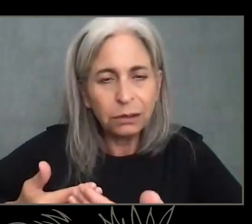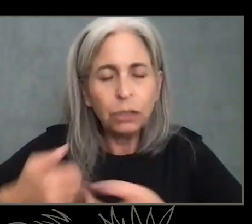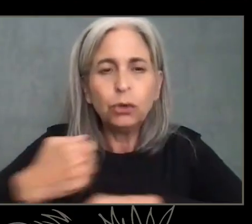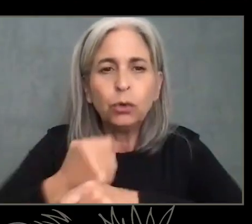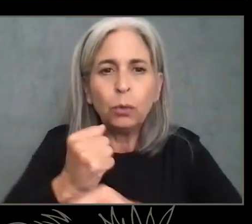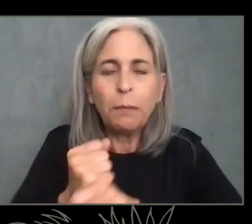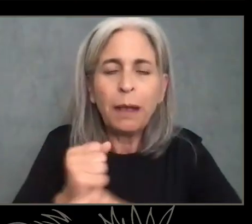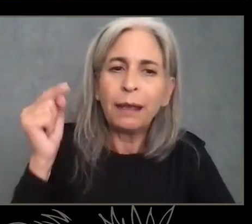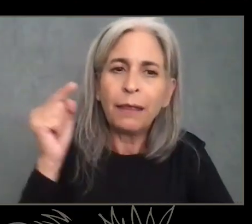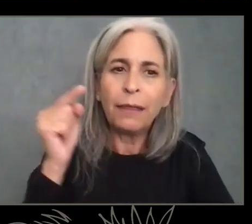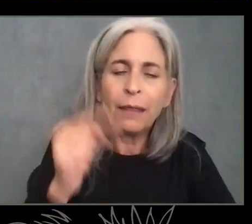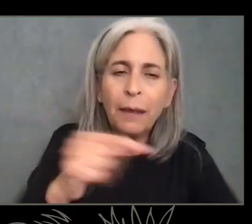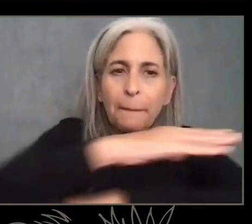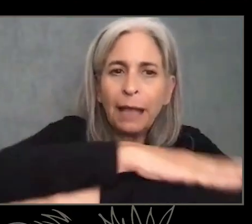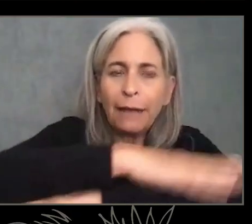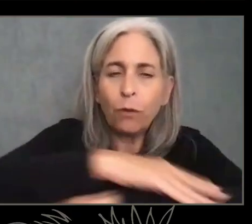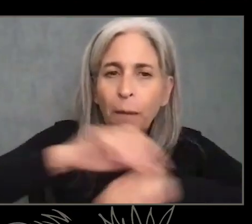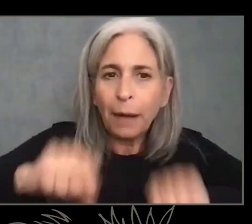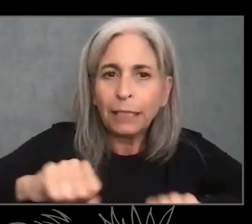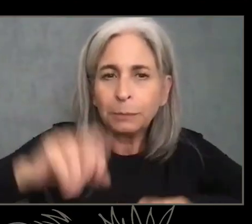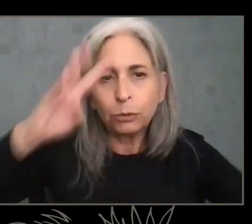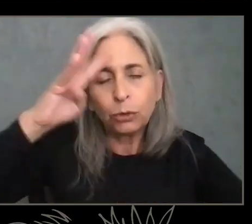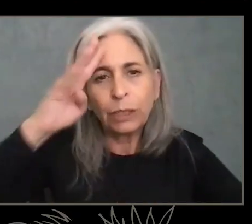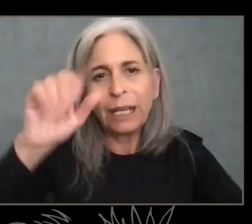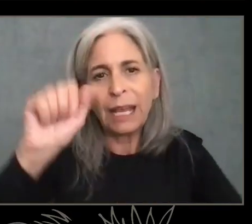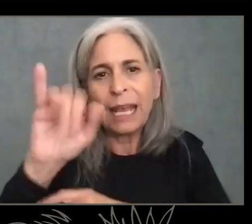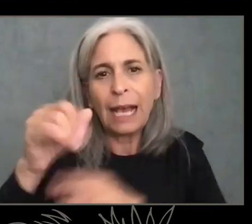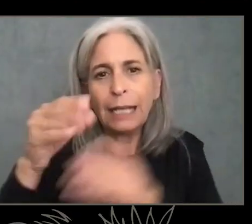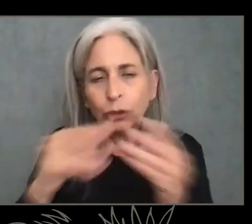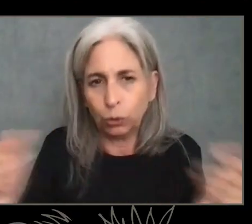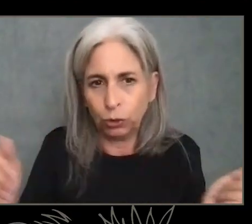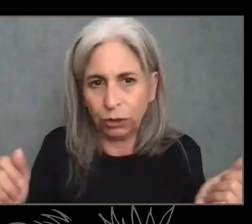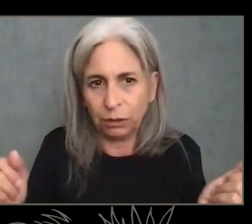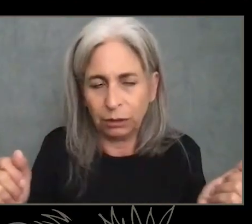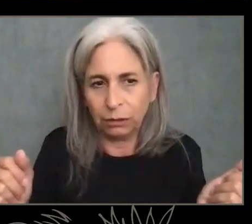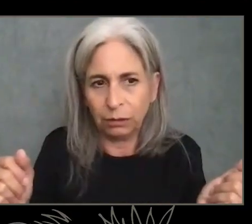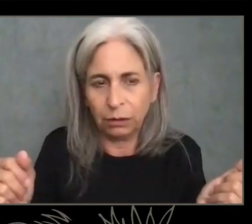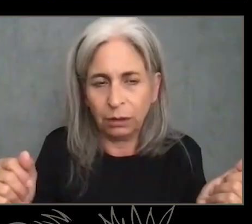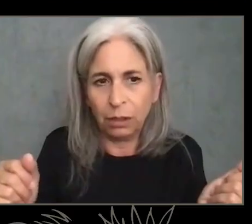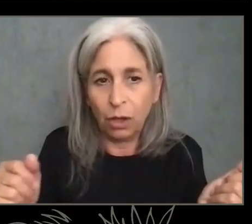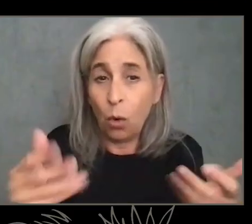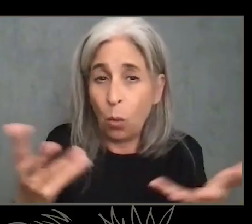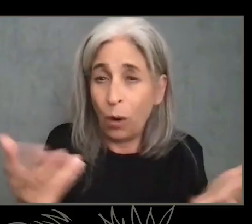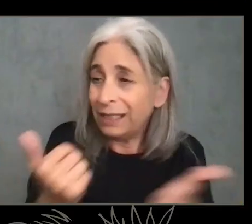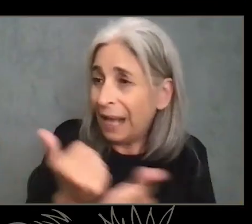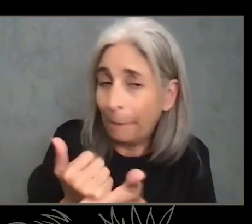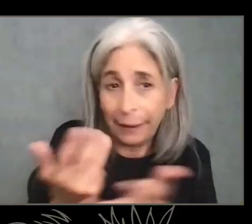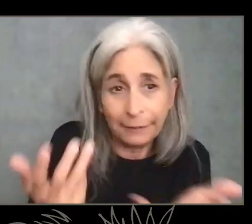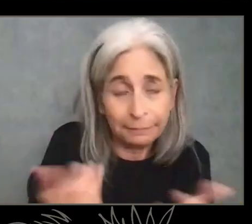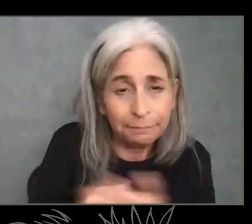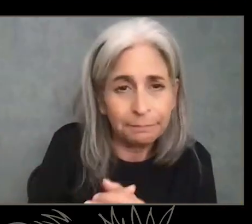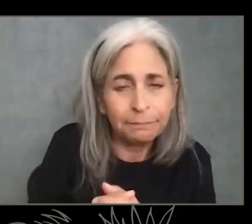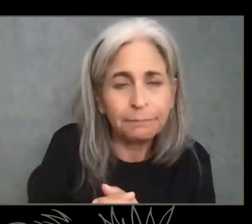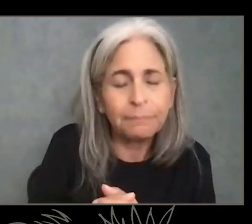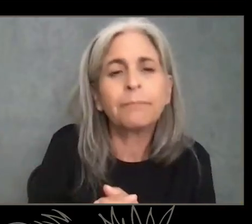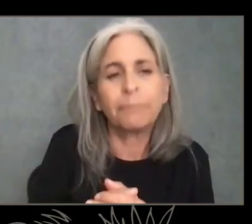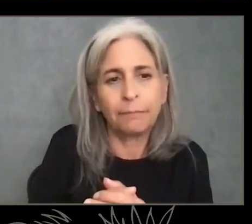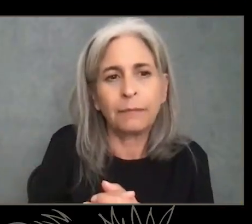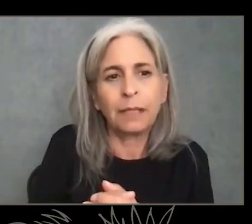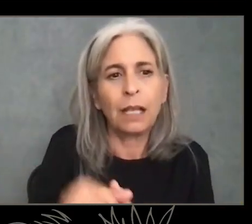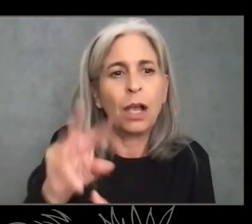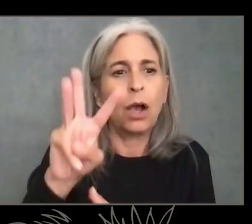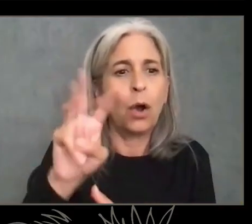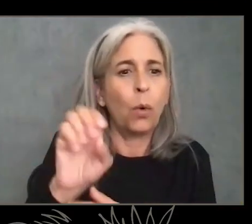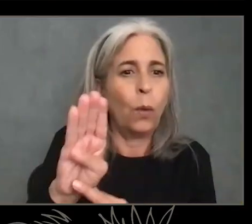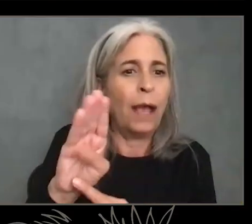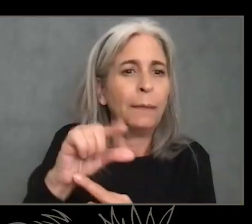to make this a platform possible to create AI solutions. And what are these things that are helping it? We have Web GPU